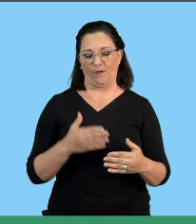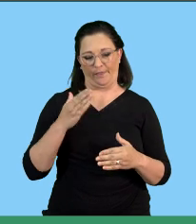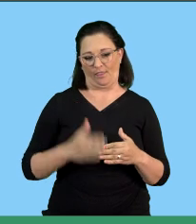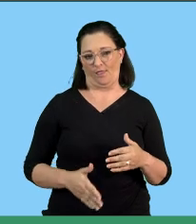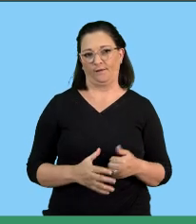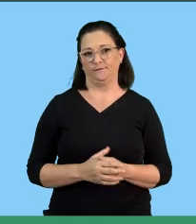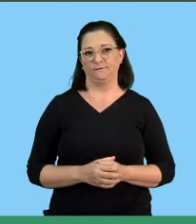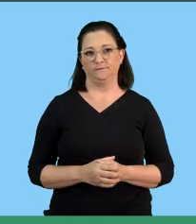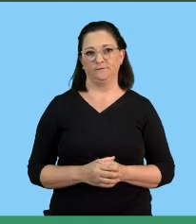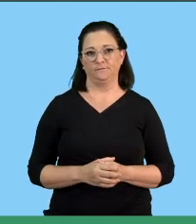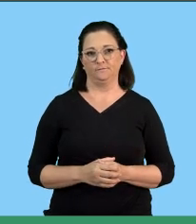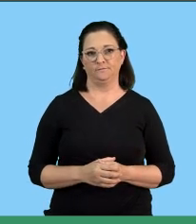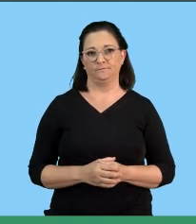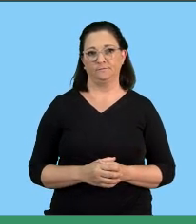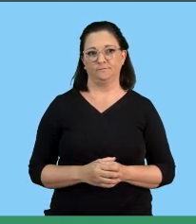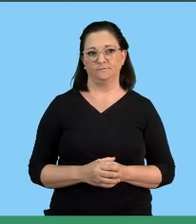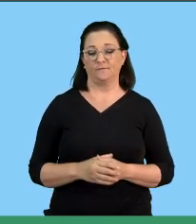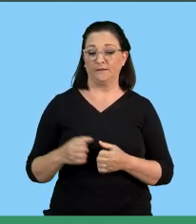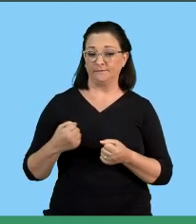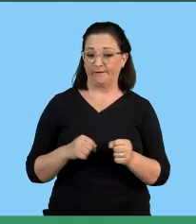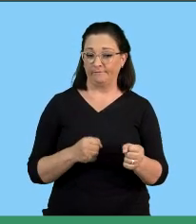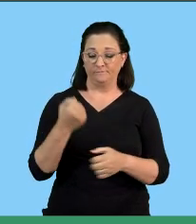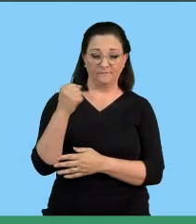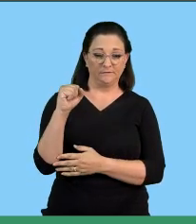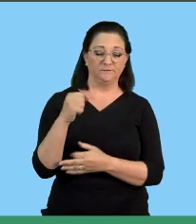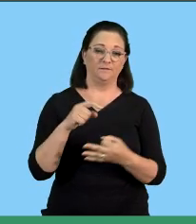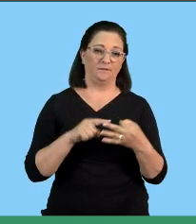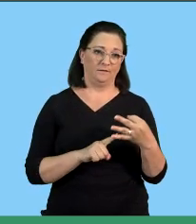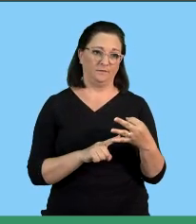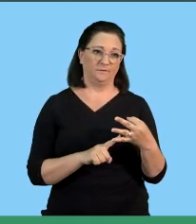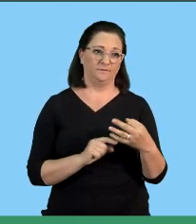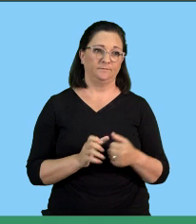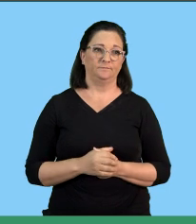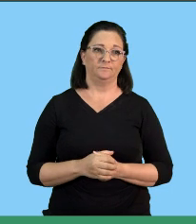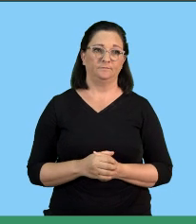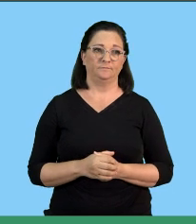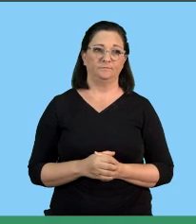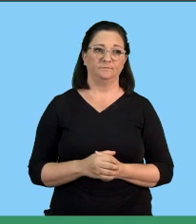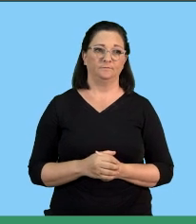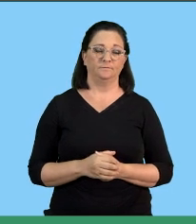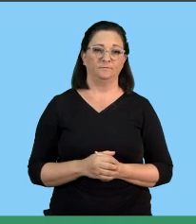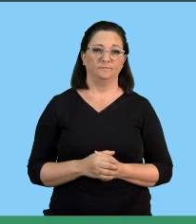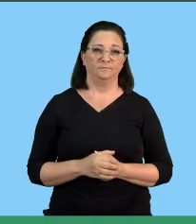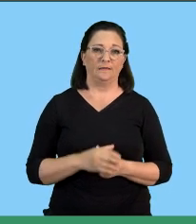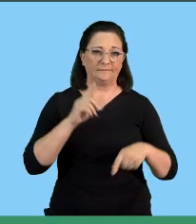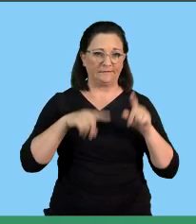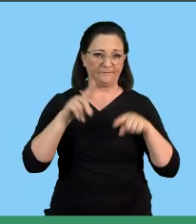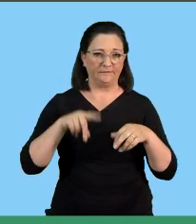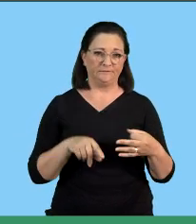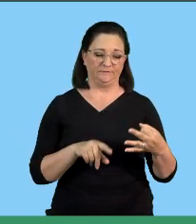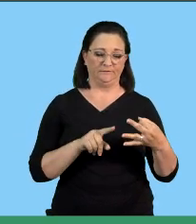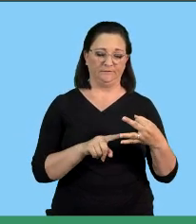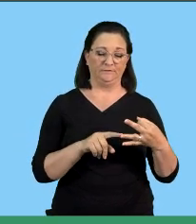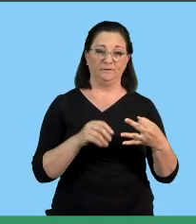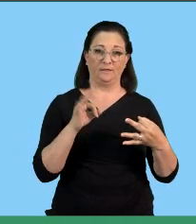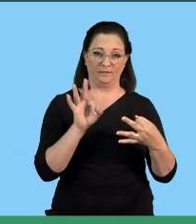defensive strategies. Like I said, defensive strategies, there are 3. Diversification, also 3, and